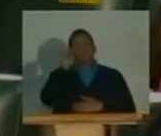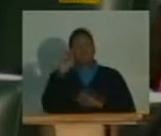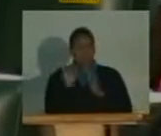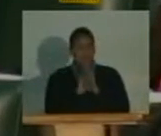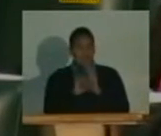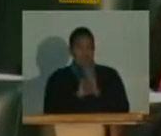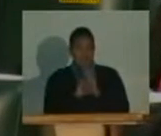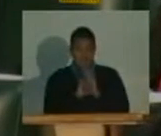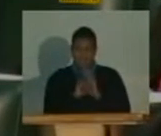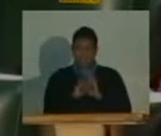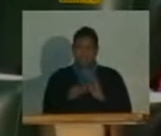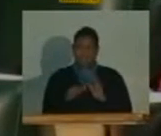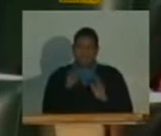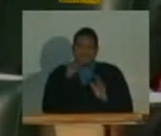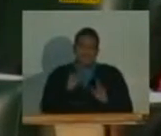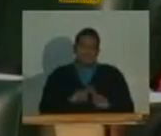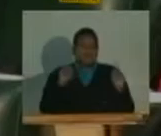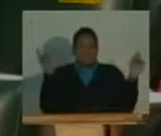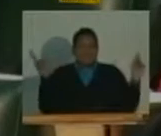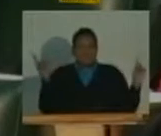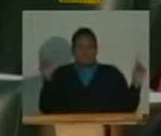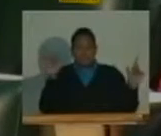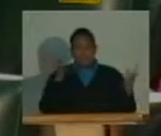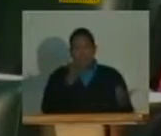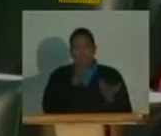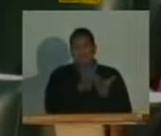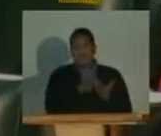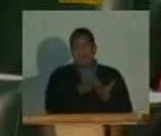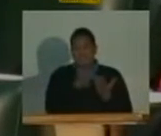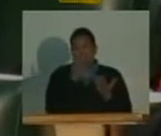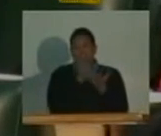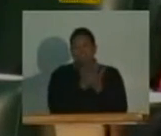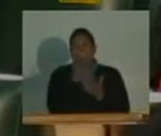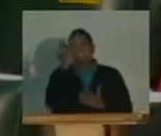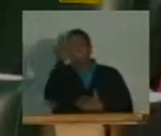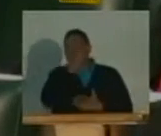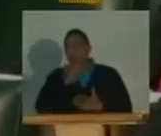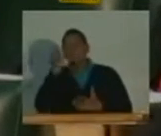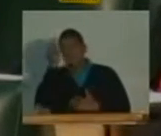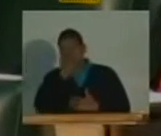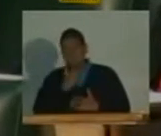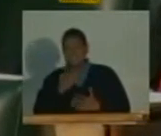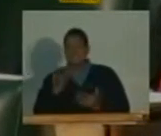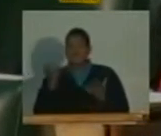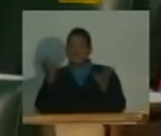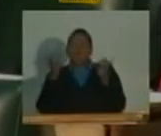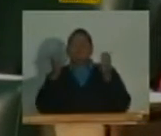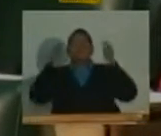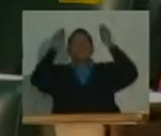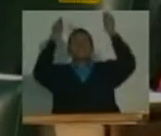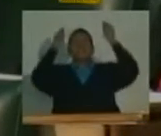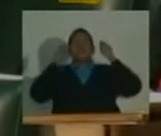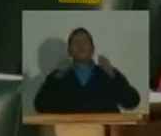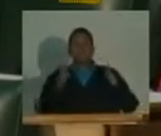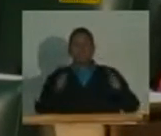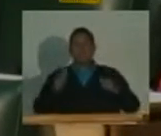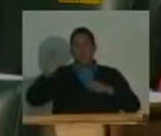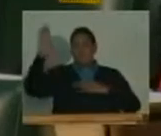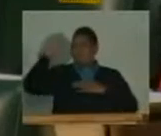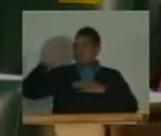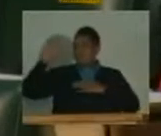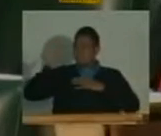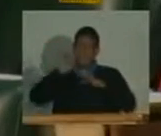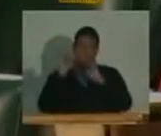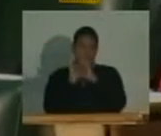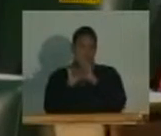identification is no different than matching an arrestee's face to a wanted poster of a previously